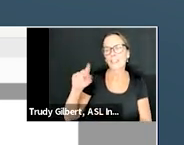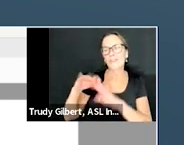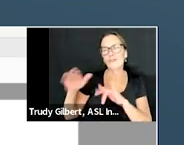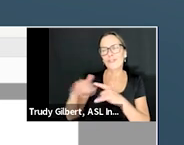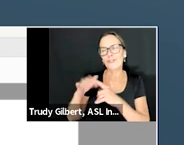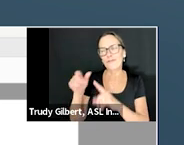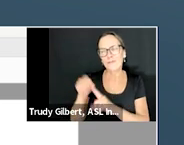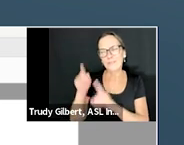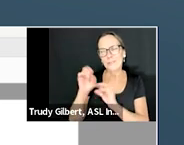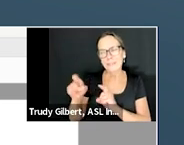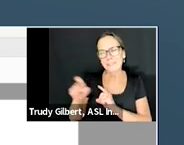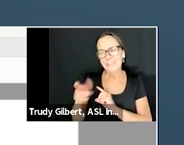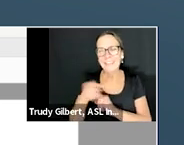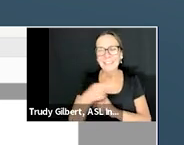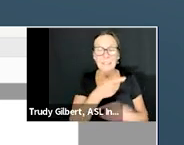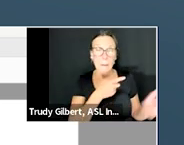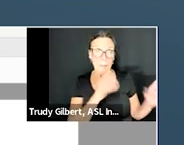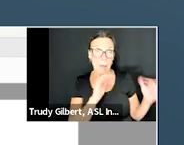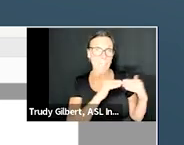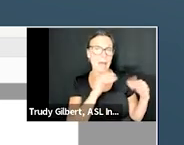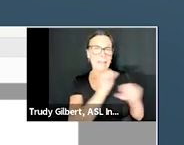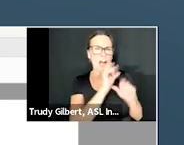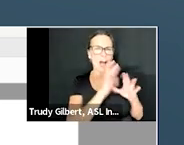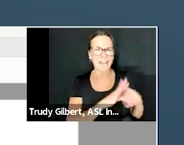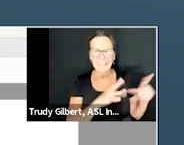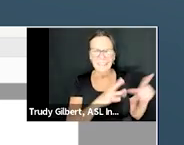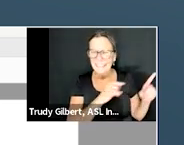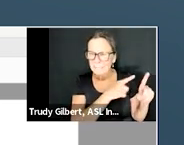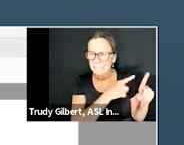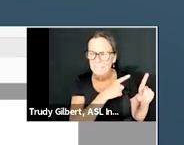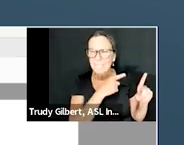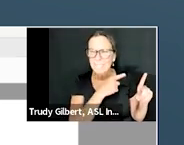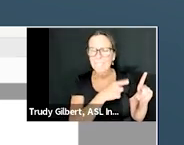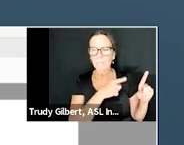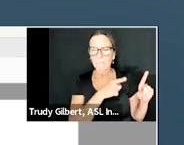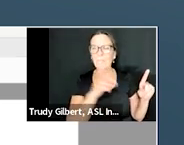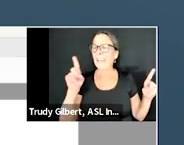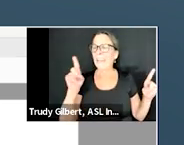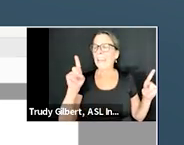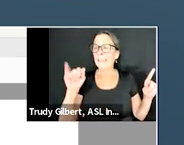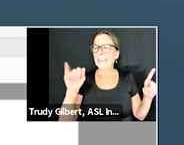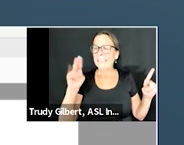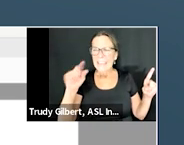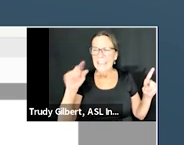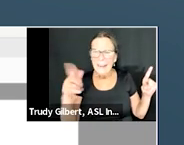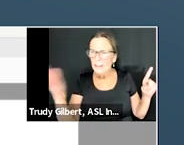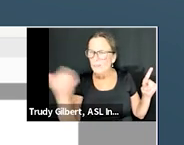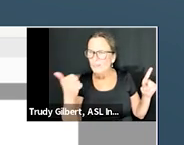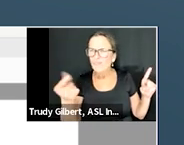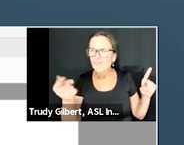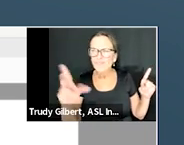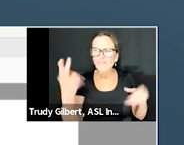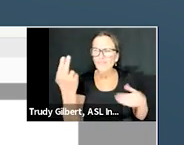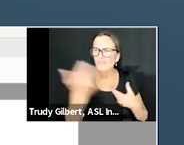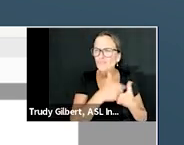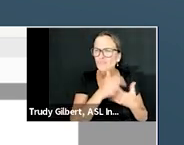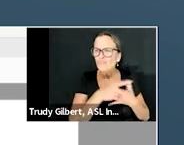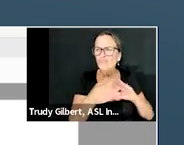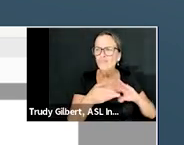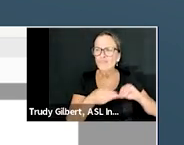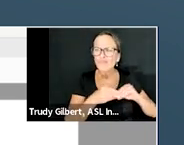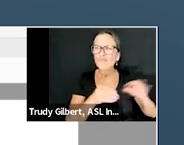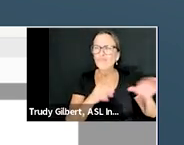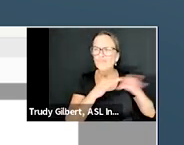Deanna, if you could go to the last slide, Keith. Deanna, do you want to jump in and talk a little bit about